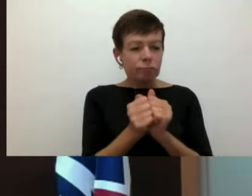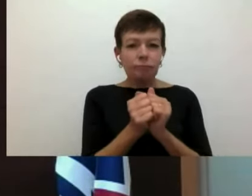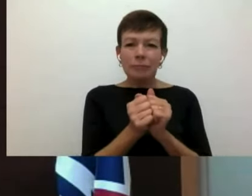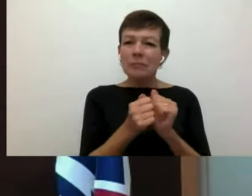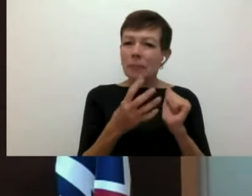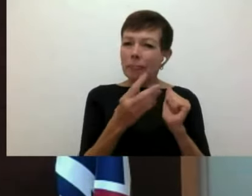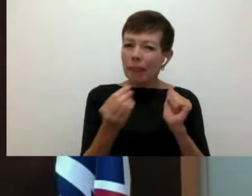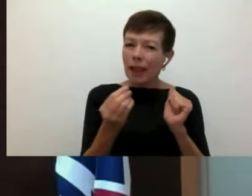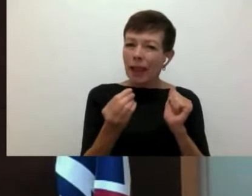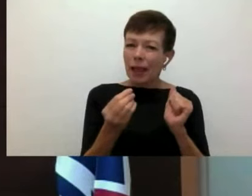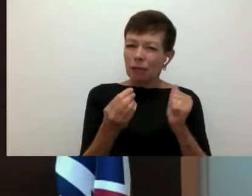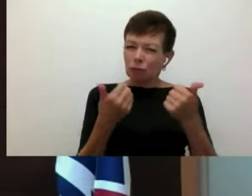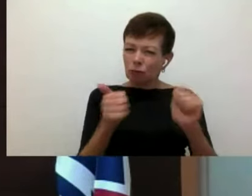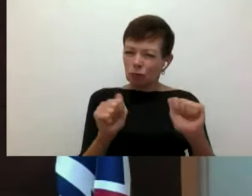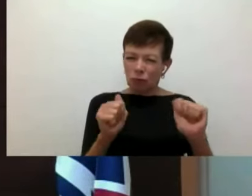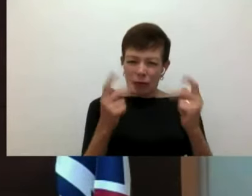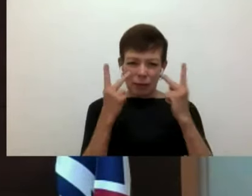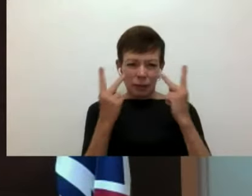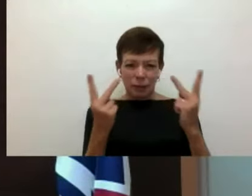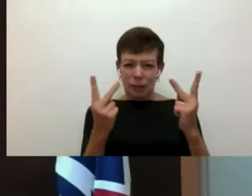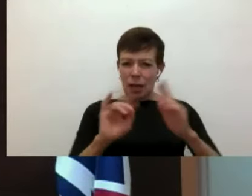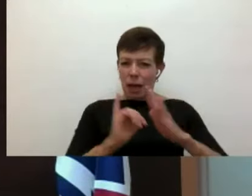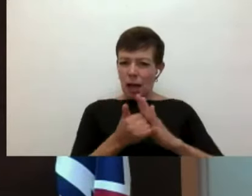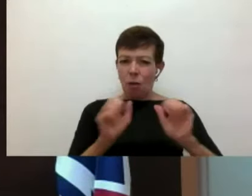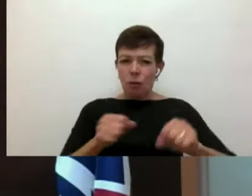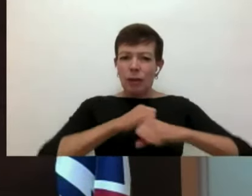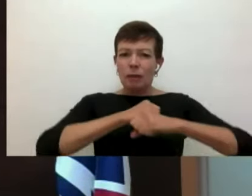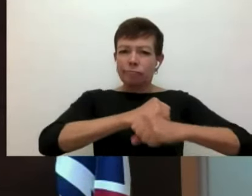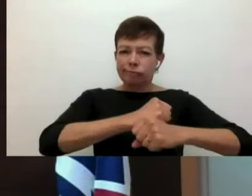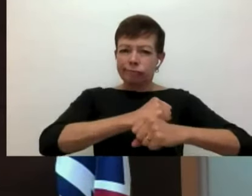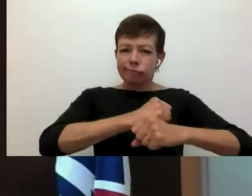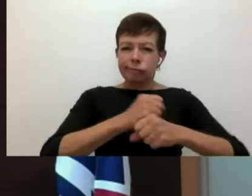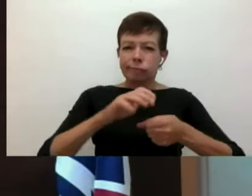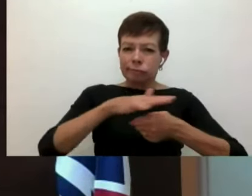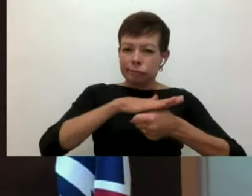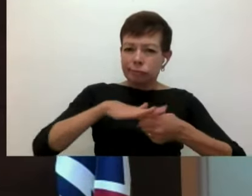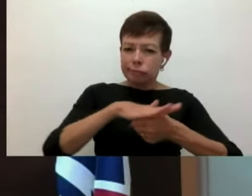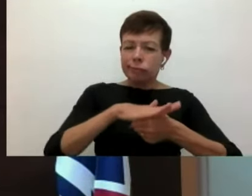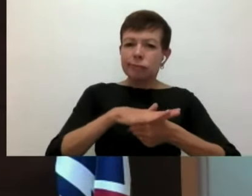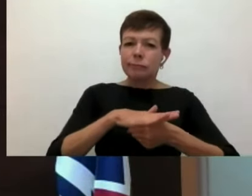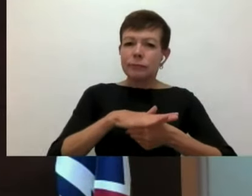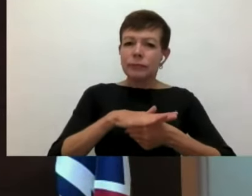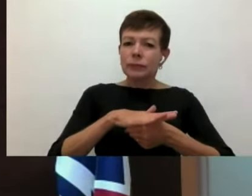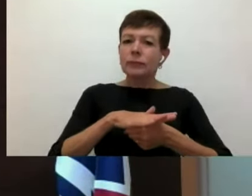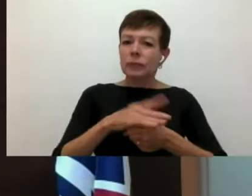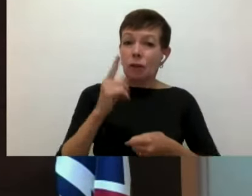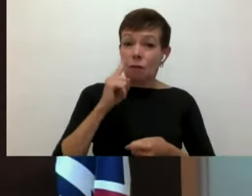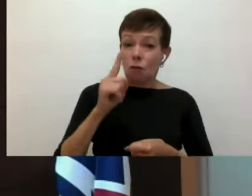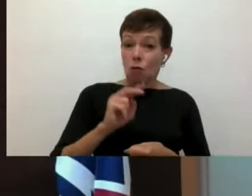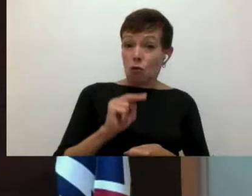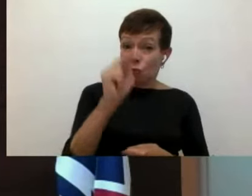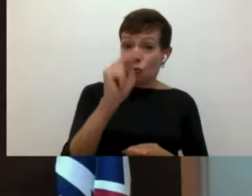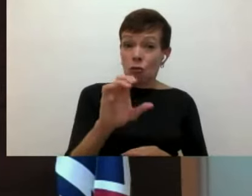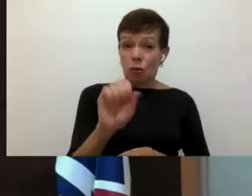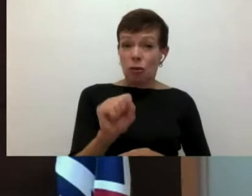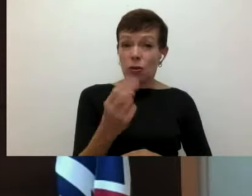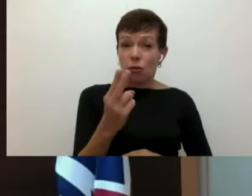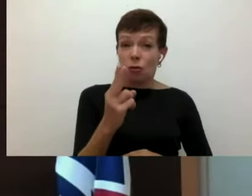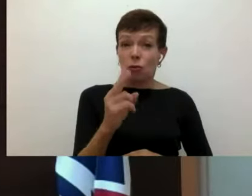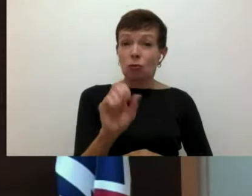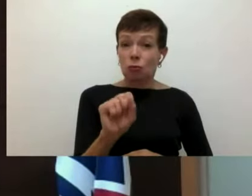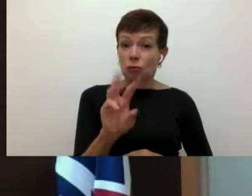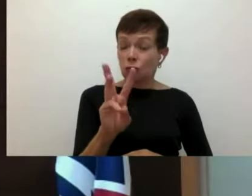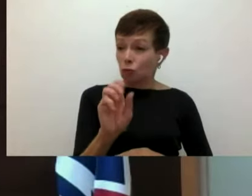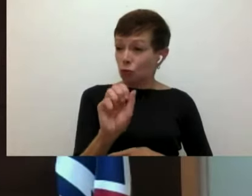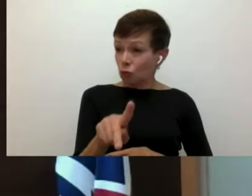work together to try to protect the areas in the North Shuswap and beyond as that fire continues to move forward. So we are interested